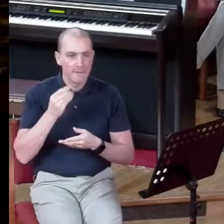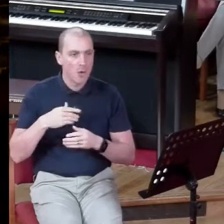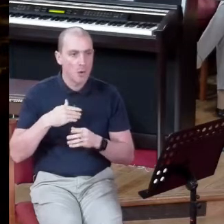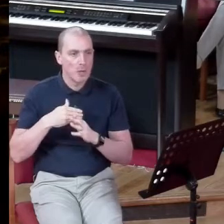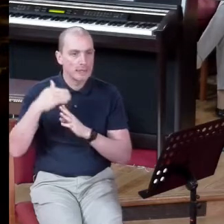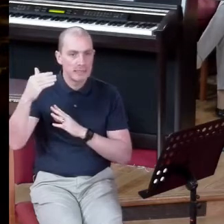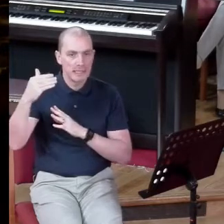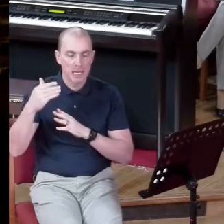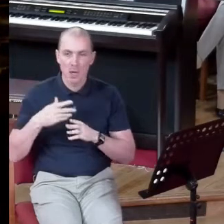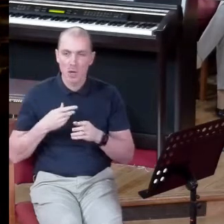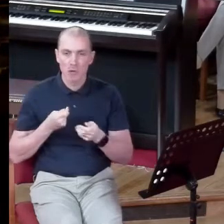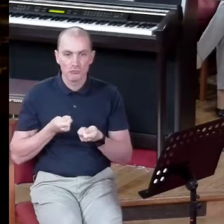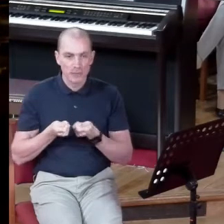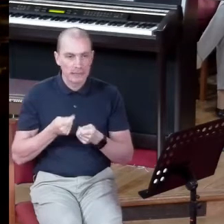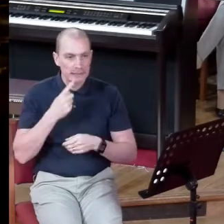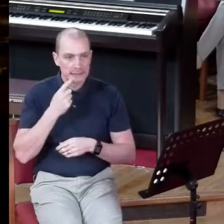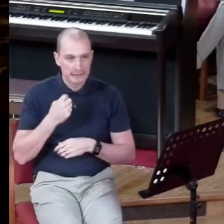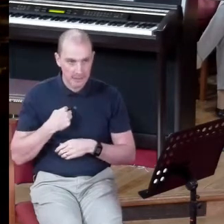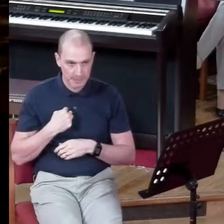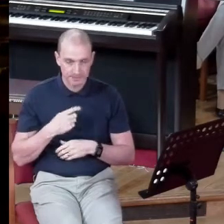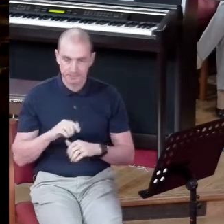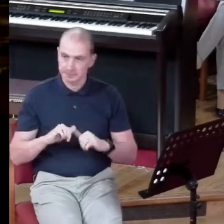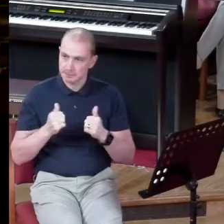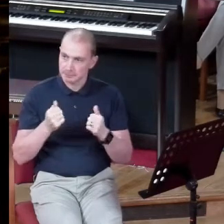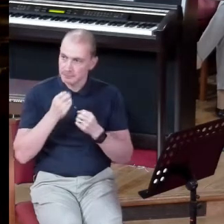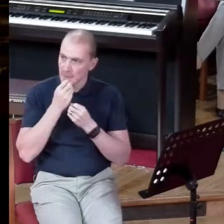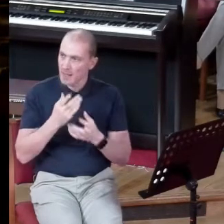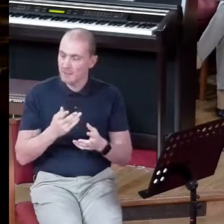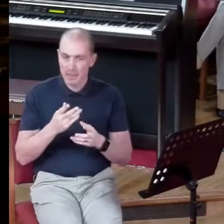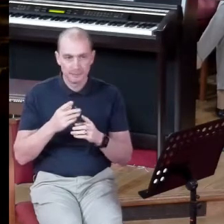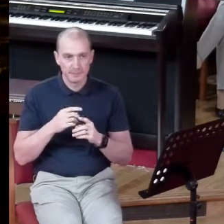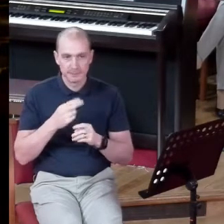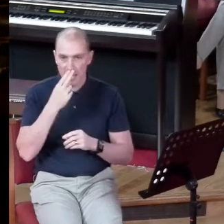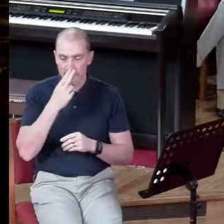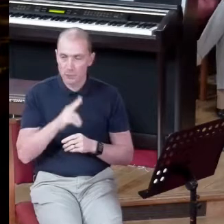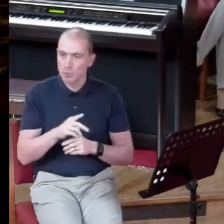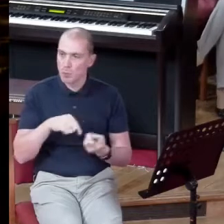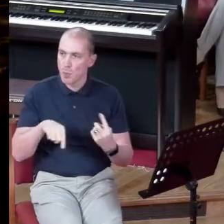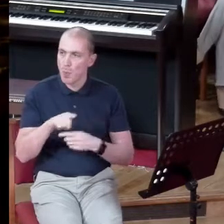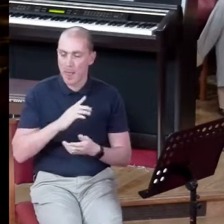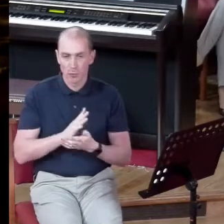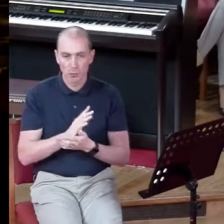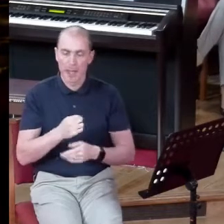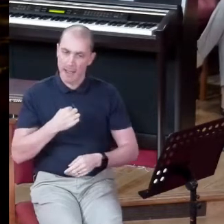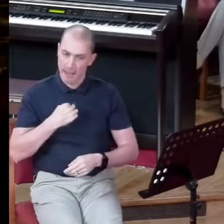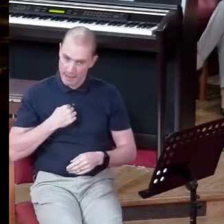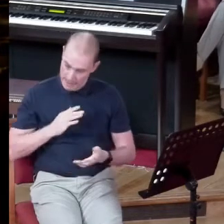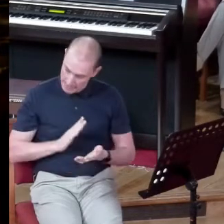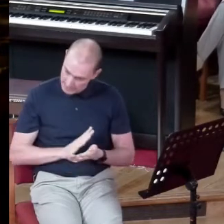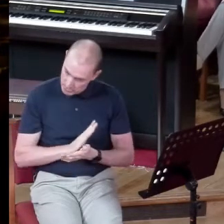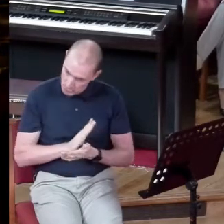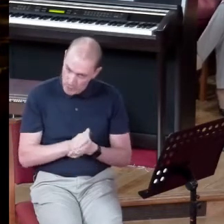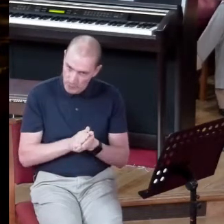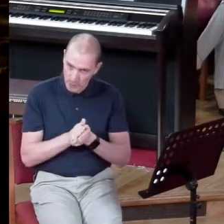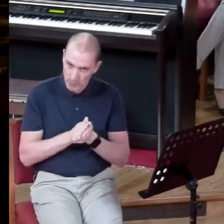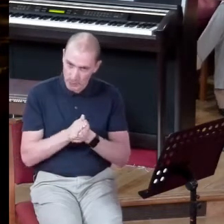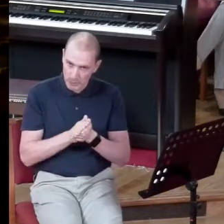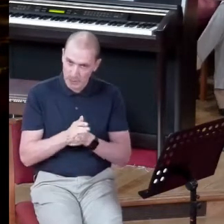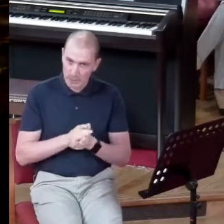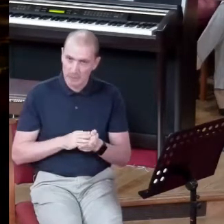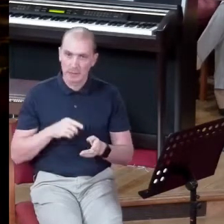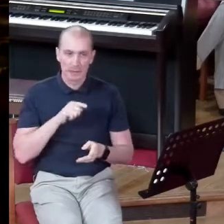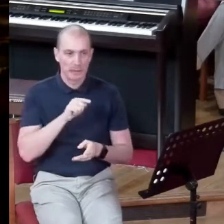was a lovely afternoon and thoroughly enjoyed by everyone there, including me. The latest issue of